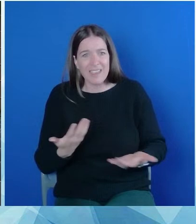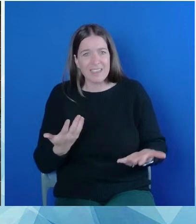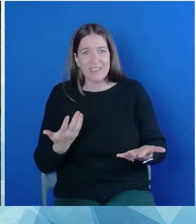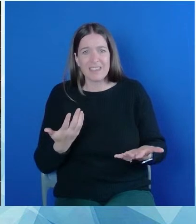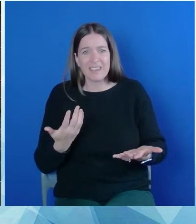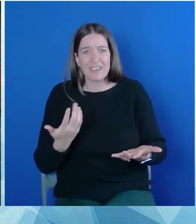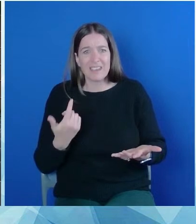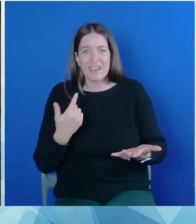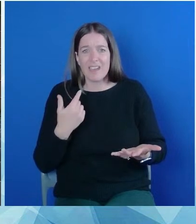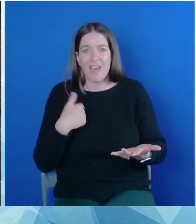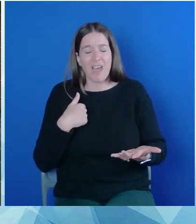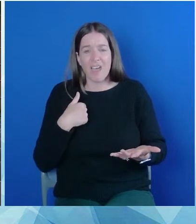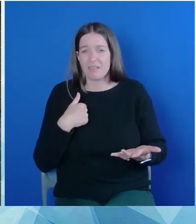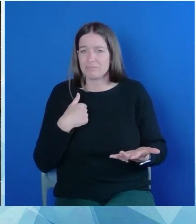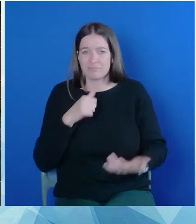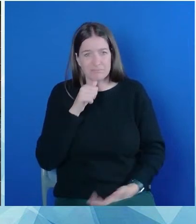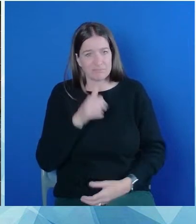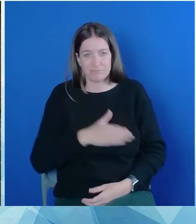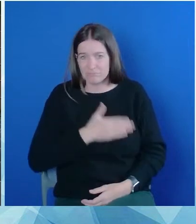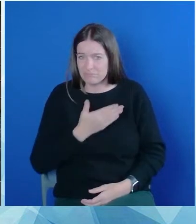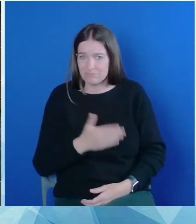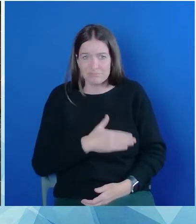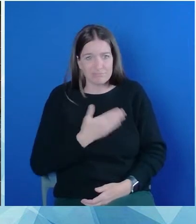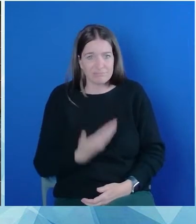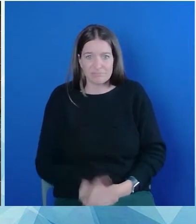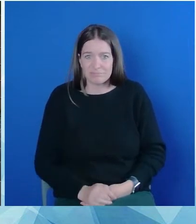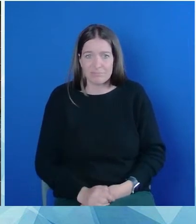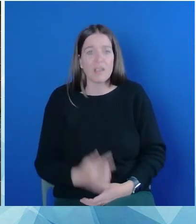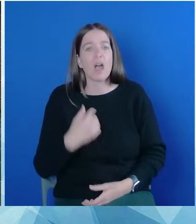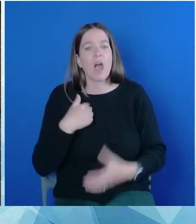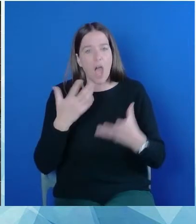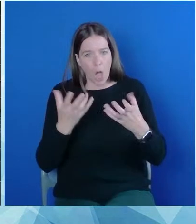night, and I was not happy.